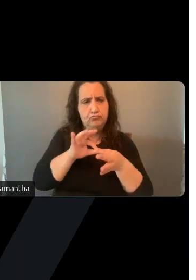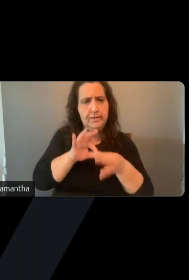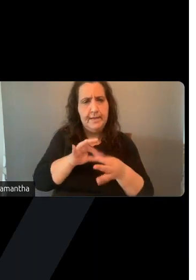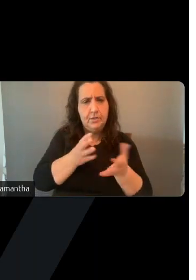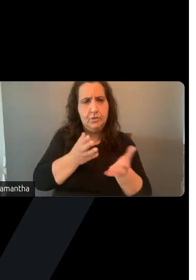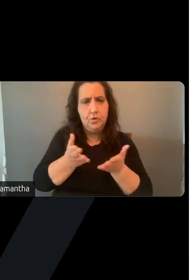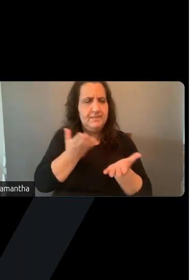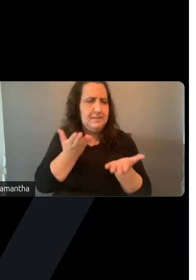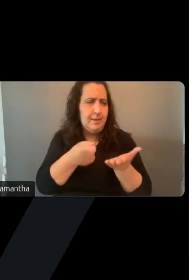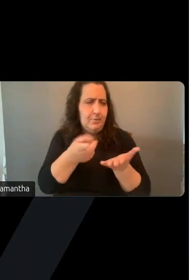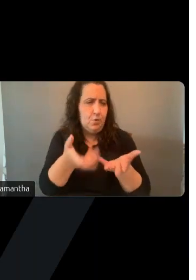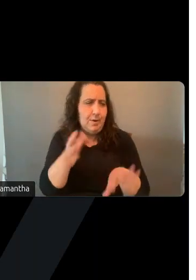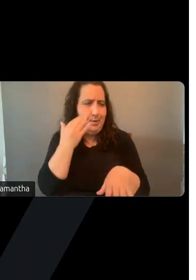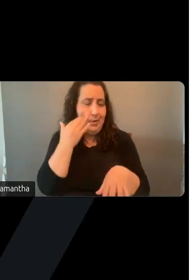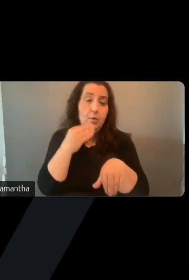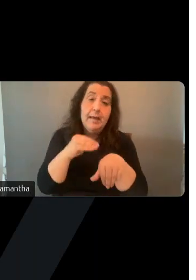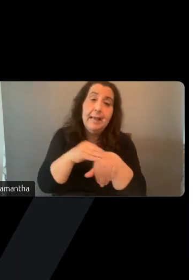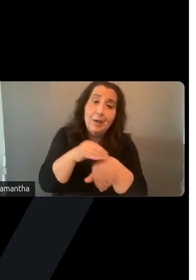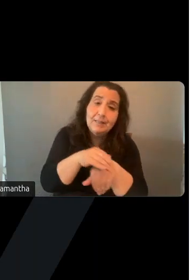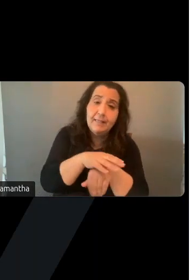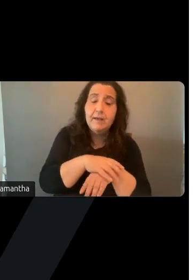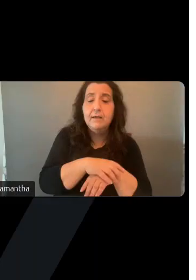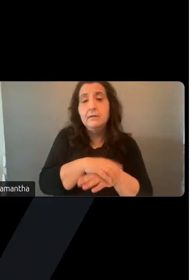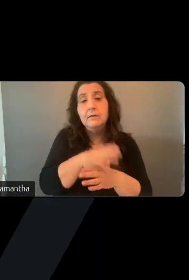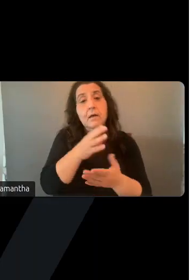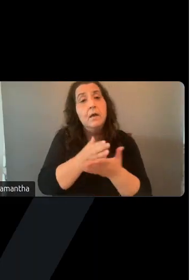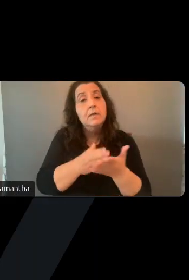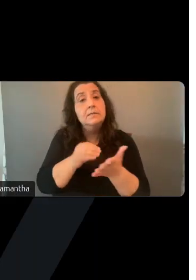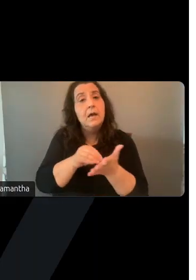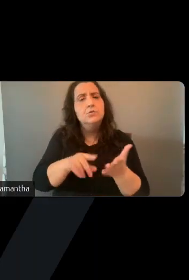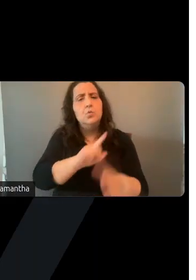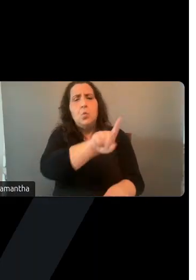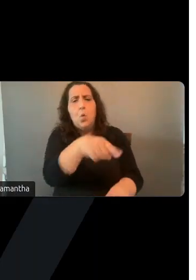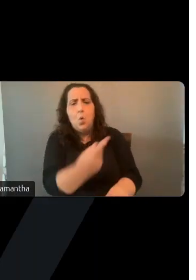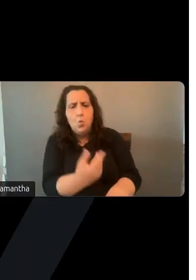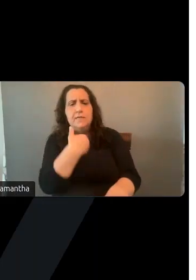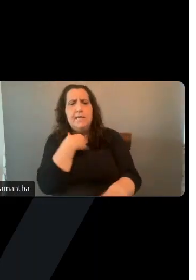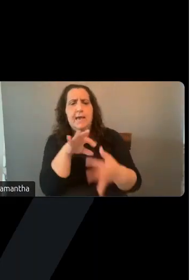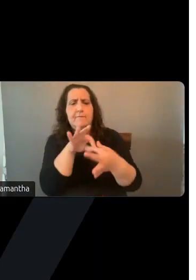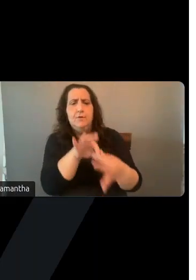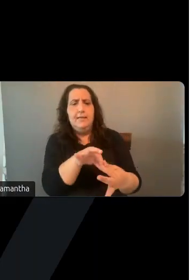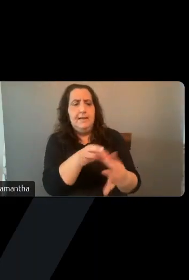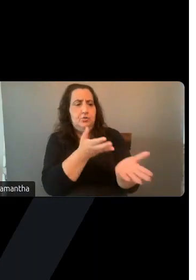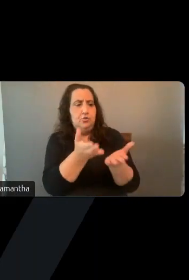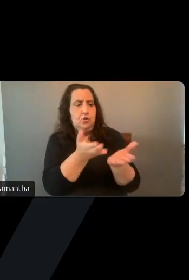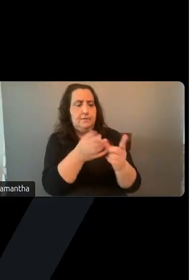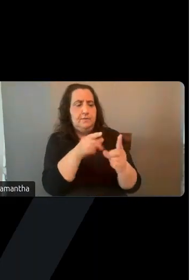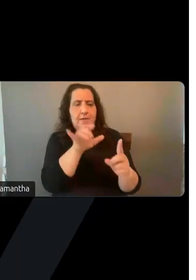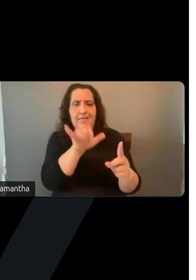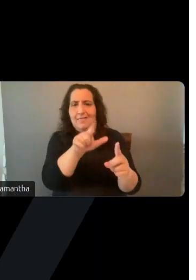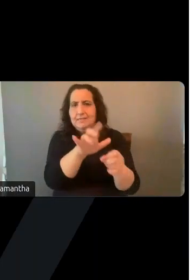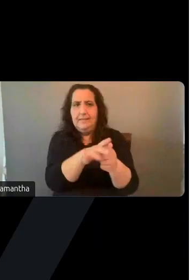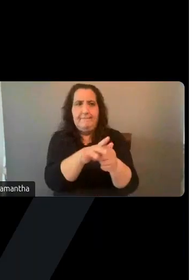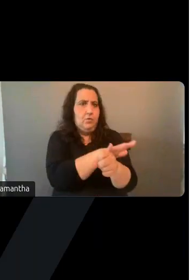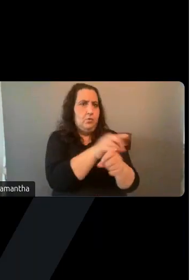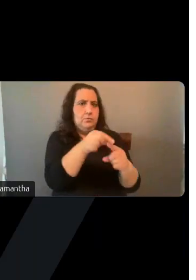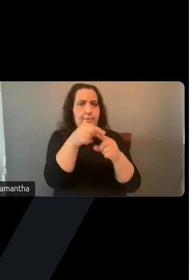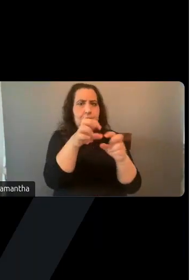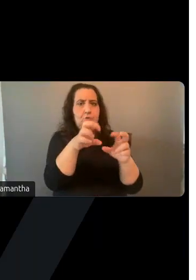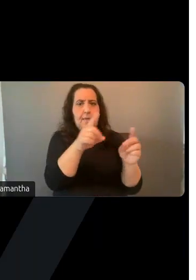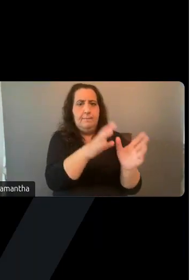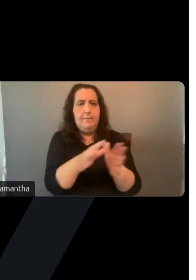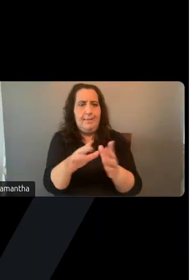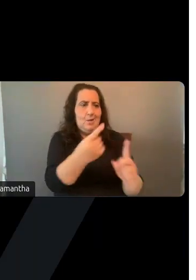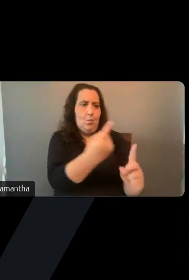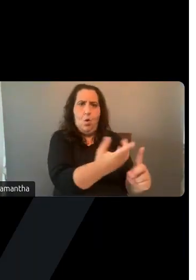be familiar with, counseling. Some students only have related services, and that's their complete special education plan,